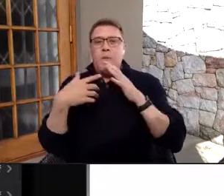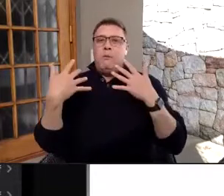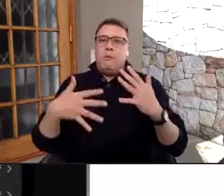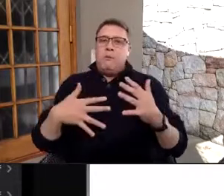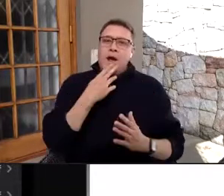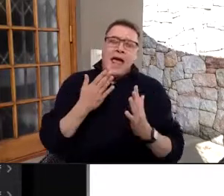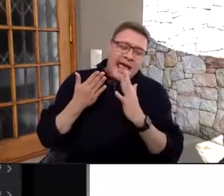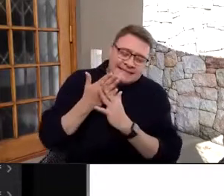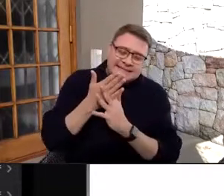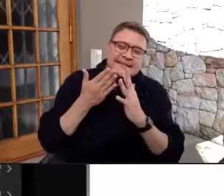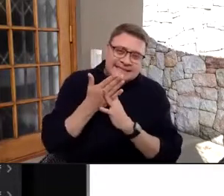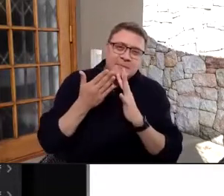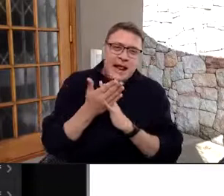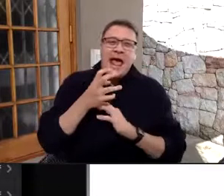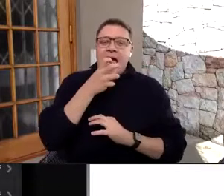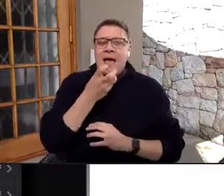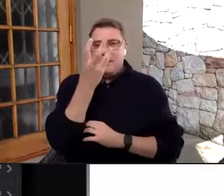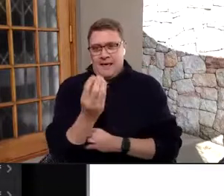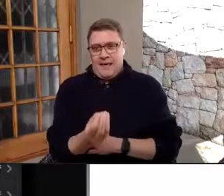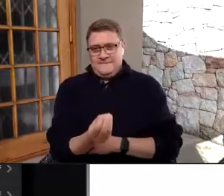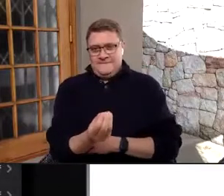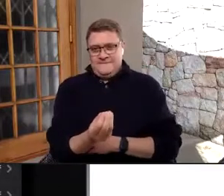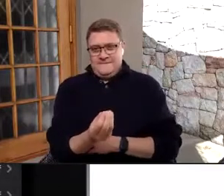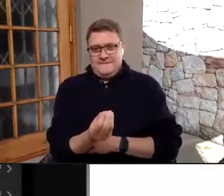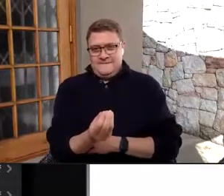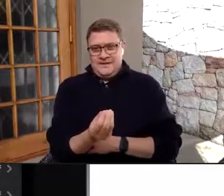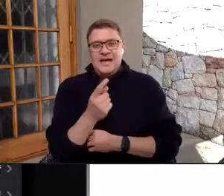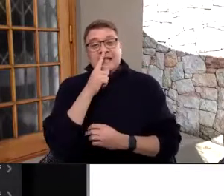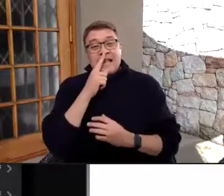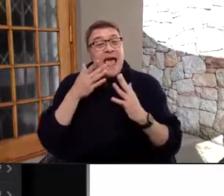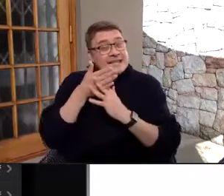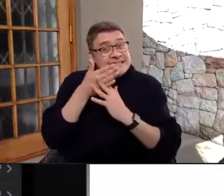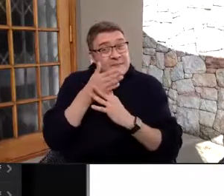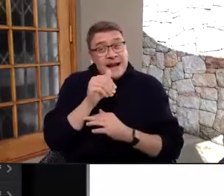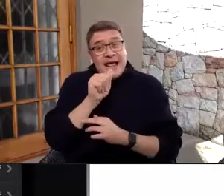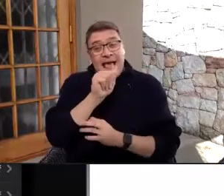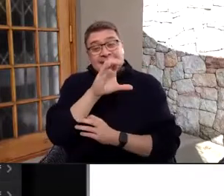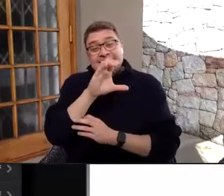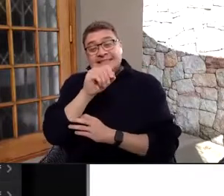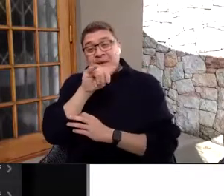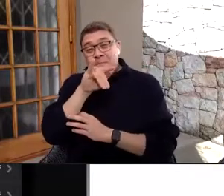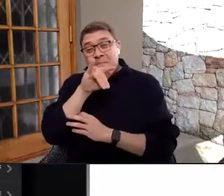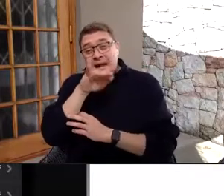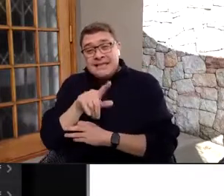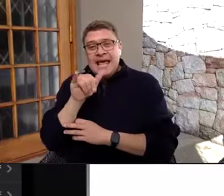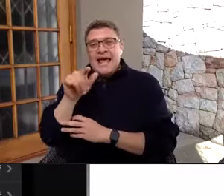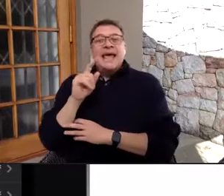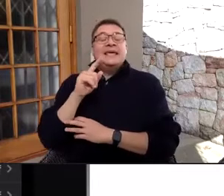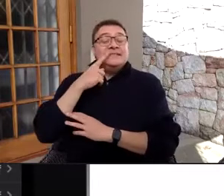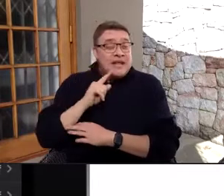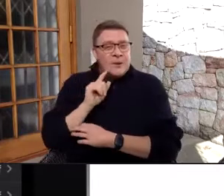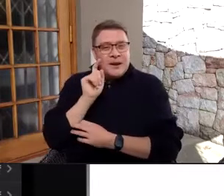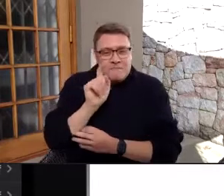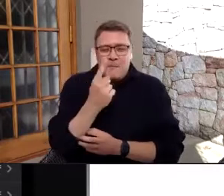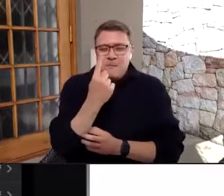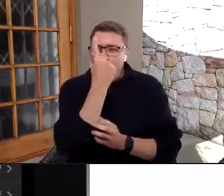features that Apple offers. And all of these accessibility features, Terrence touched on one, Jermaine